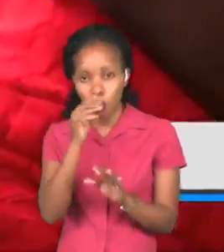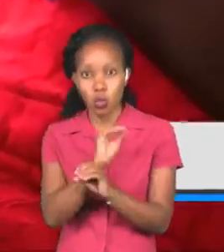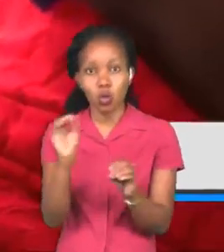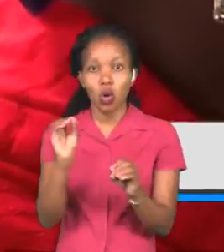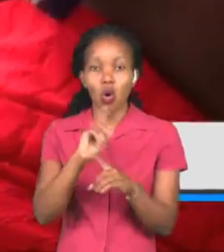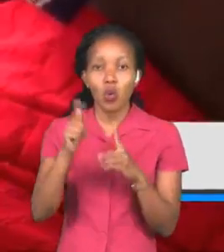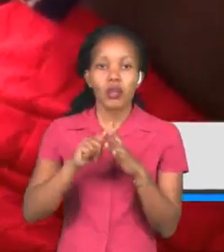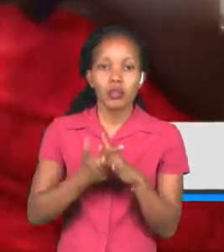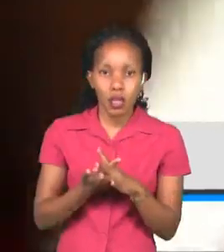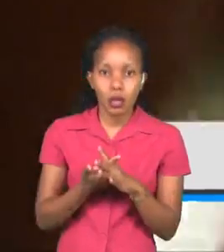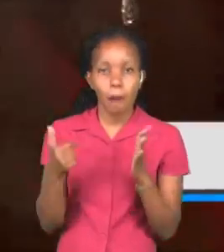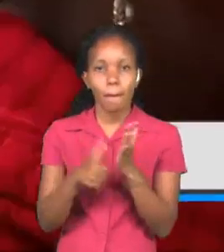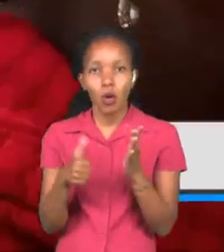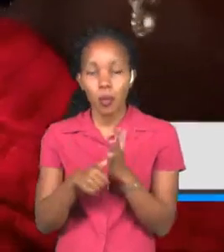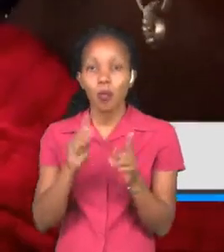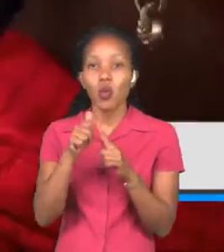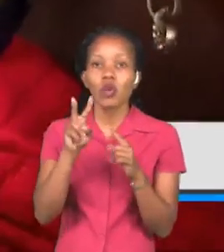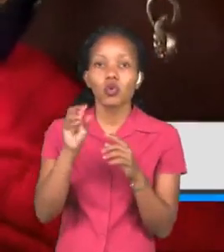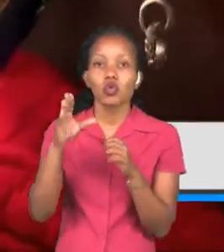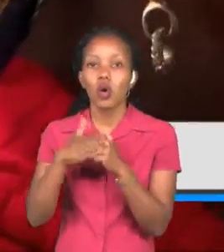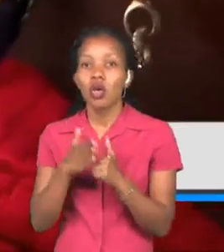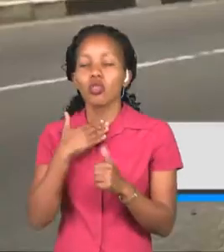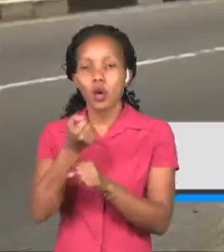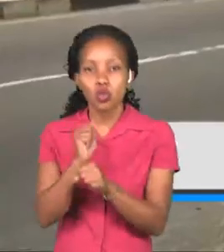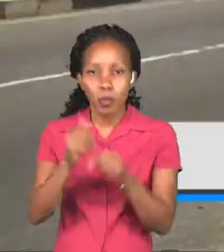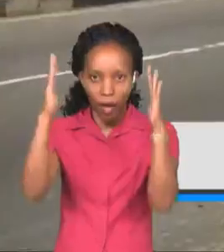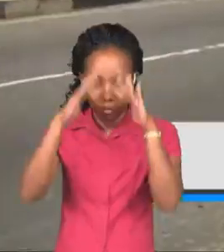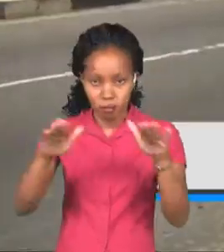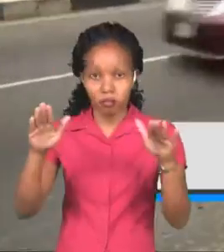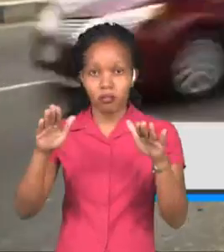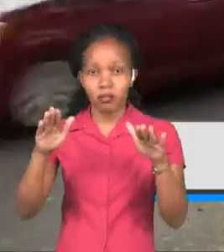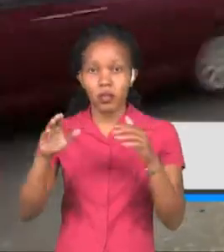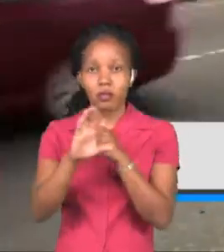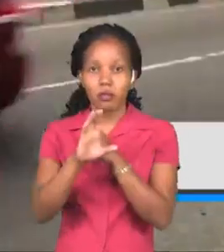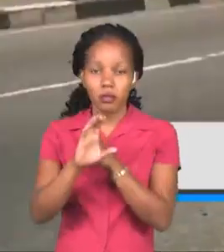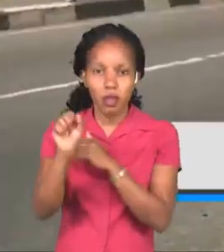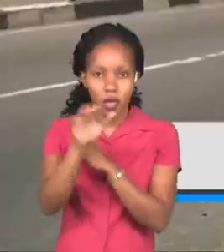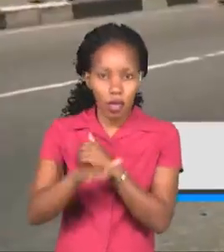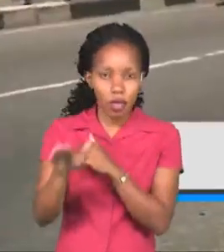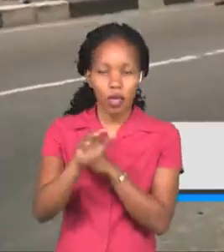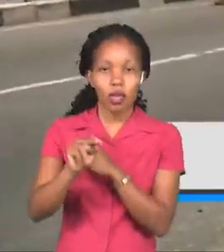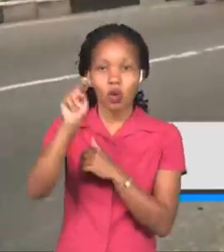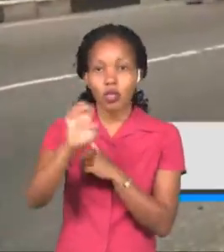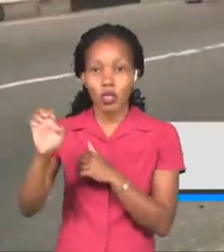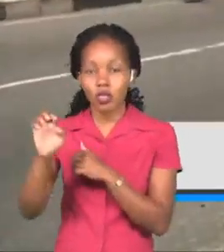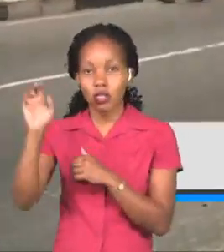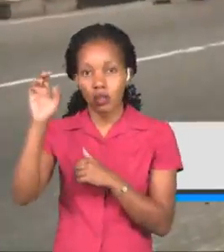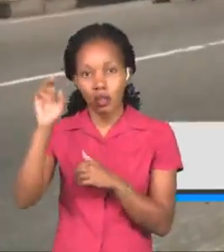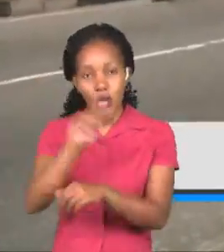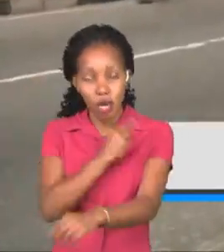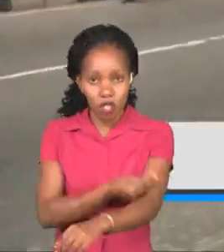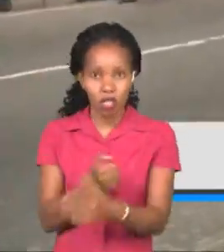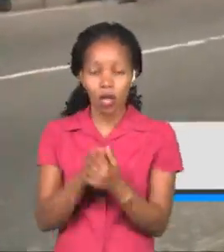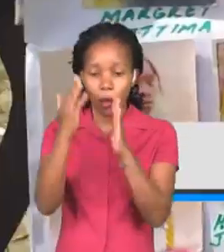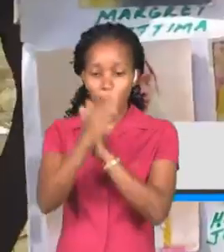in 2009 aimed at creating an Islamic state in the northeast of Nigeria. President Muhammadu Buhari